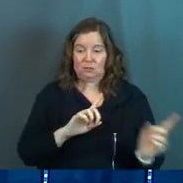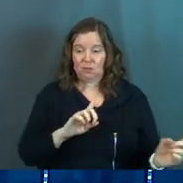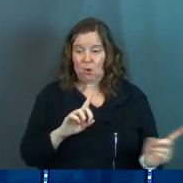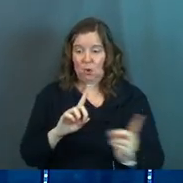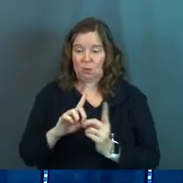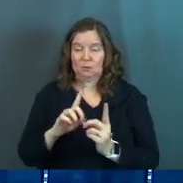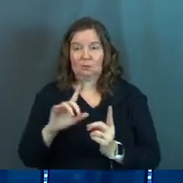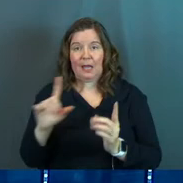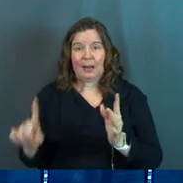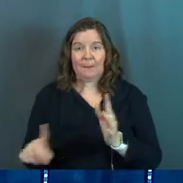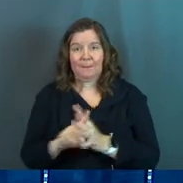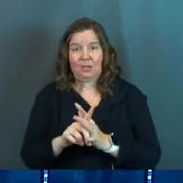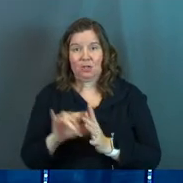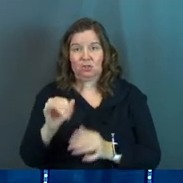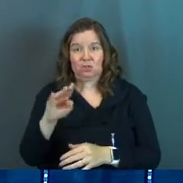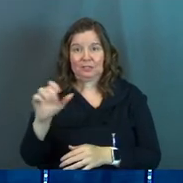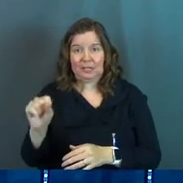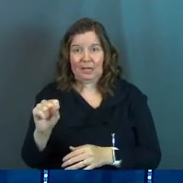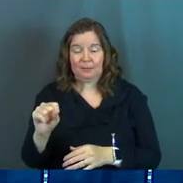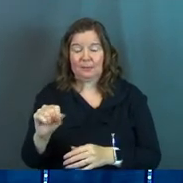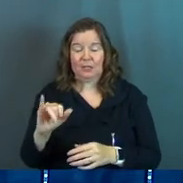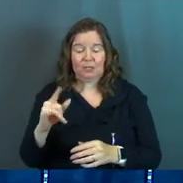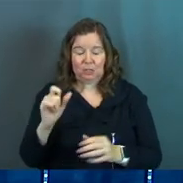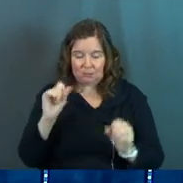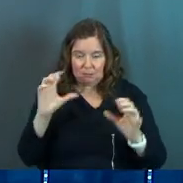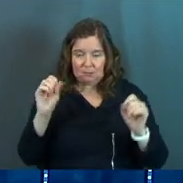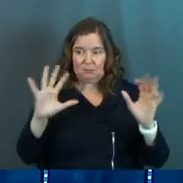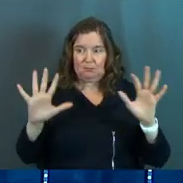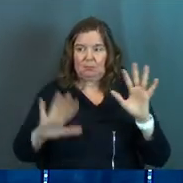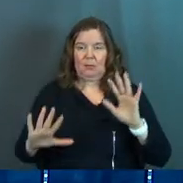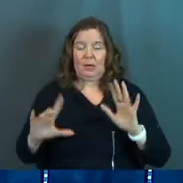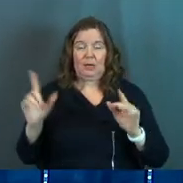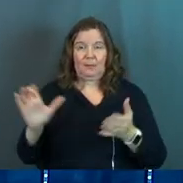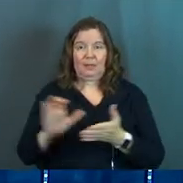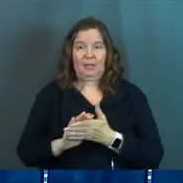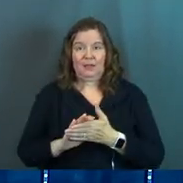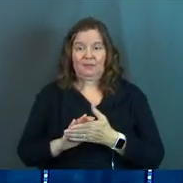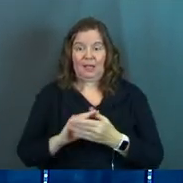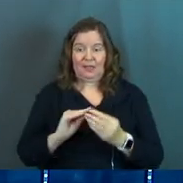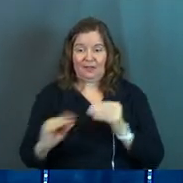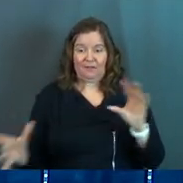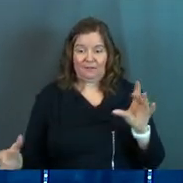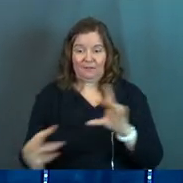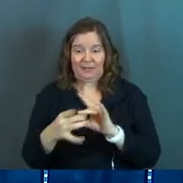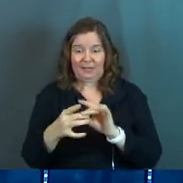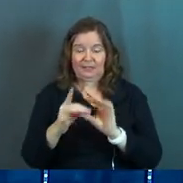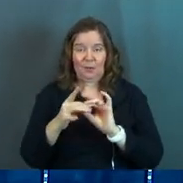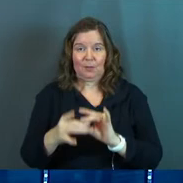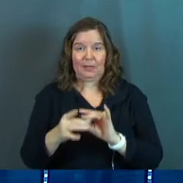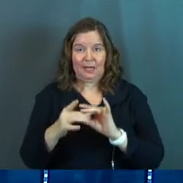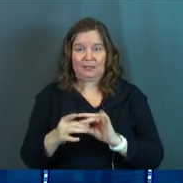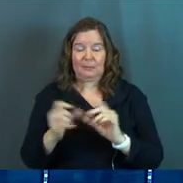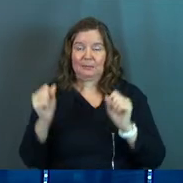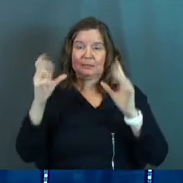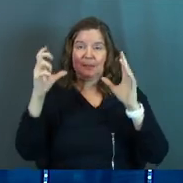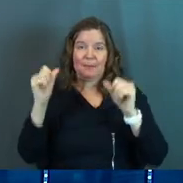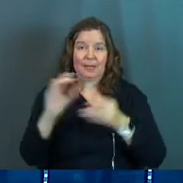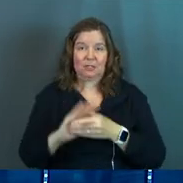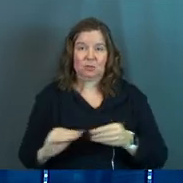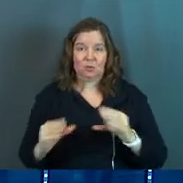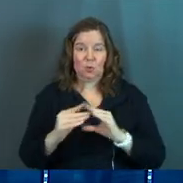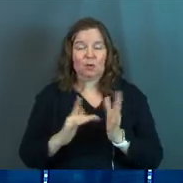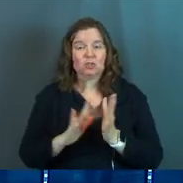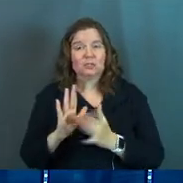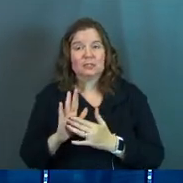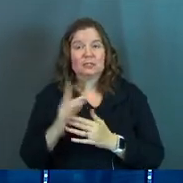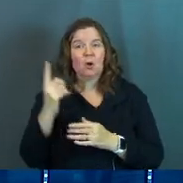James and appears to him post-resurrection. James believes, and they resurrect that relationship between the two brothers, and it's an amazing story.